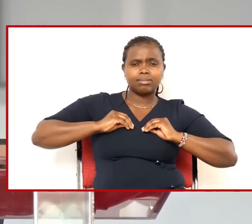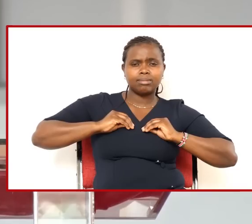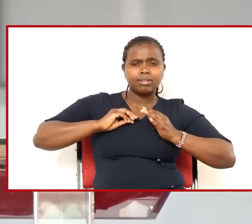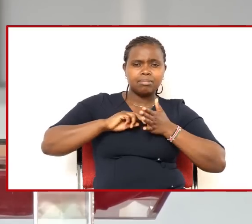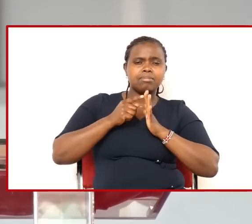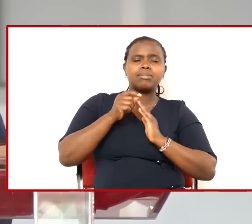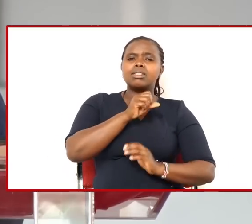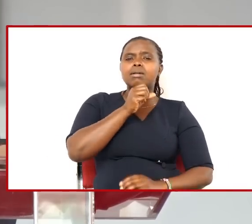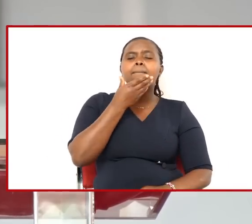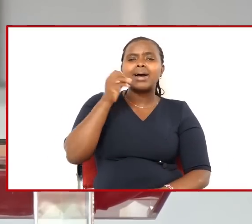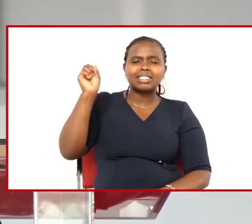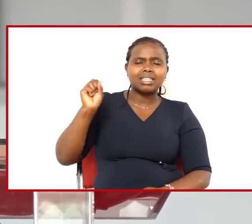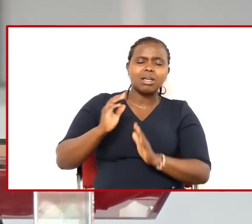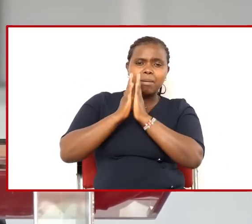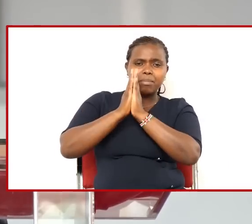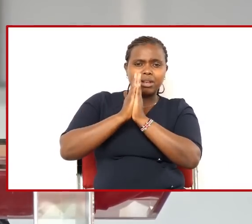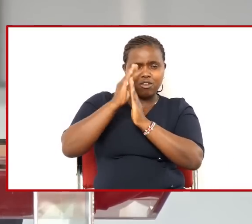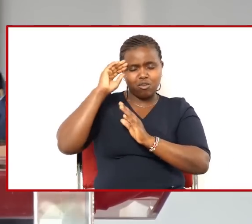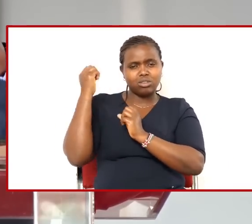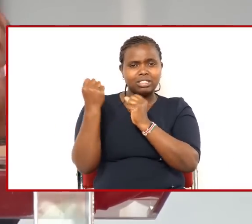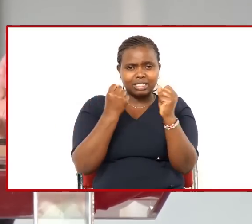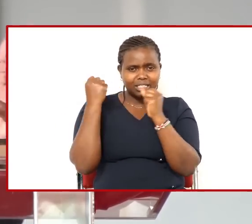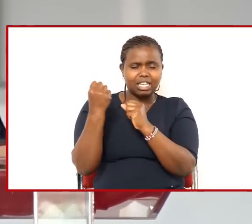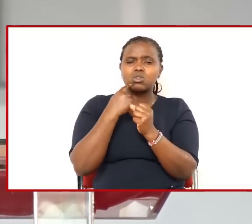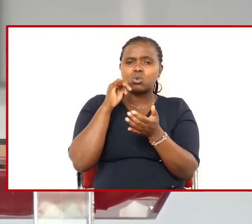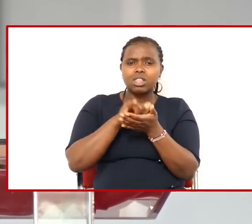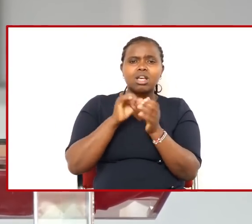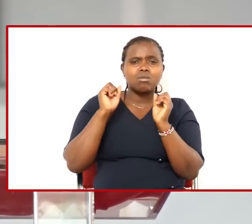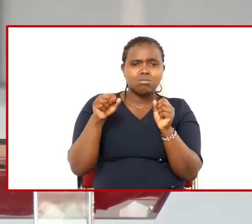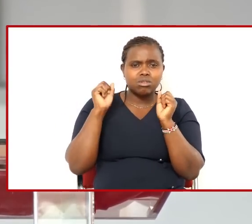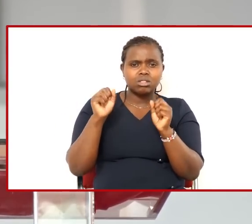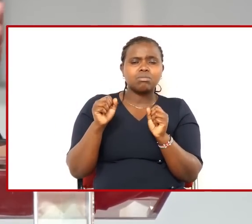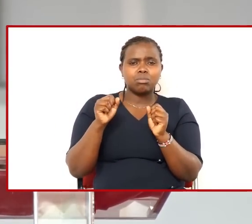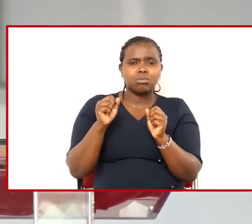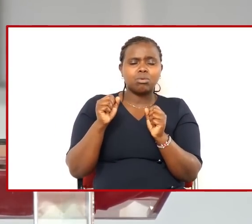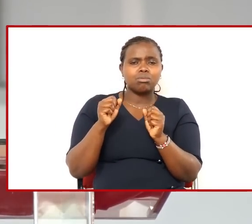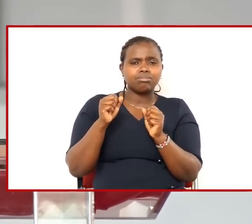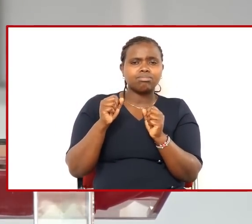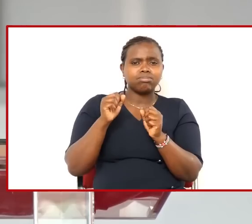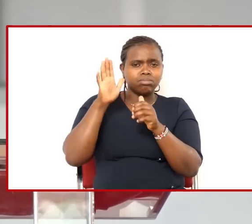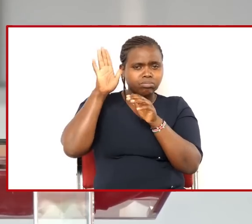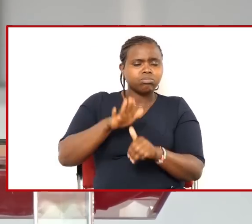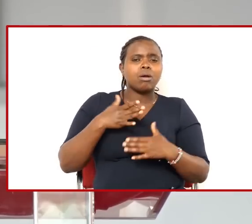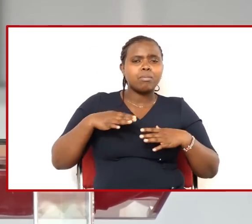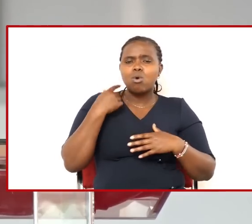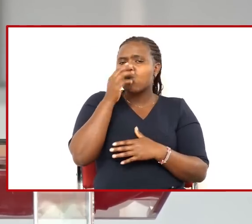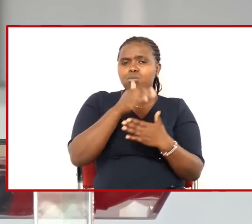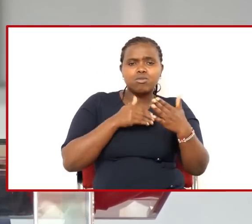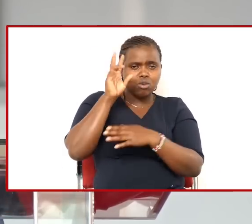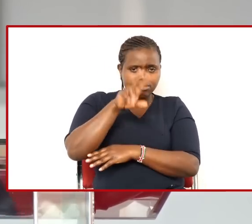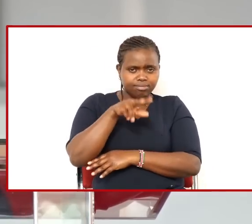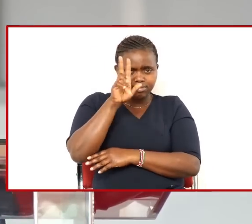So he prayed for the strength so that he could get vengeance against those who put out his eyes.